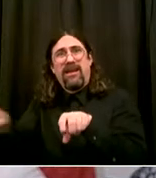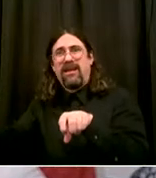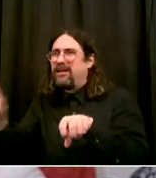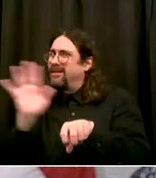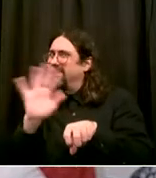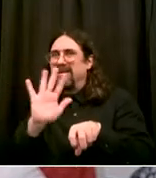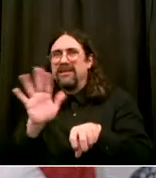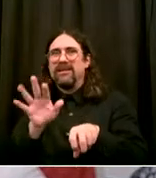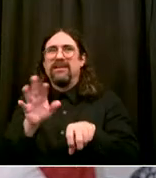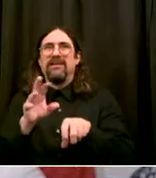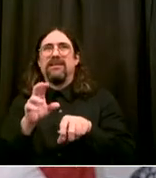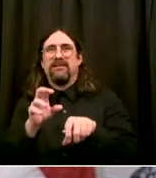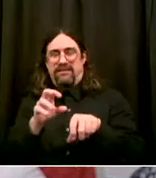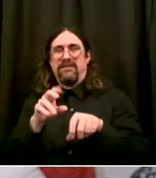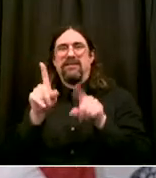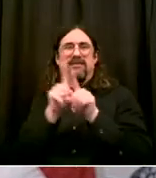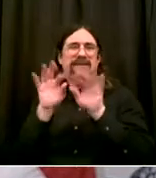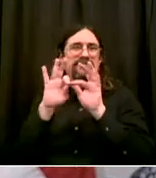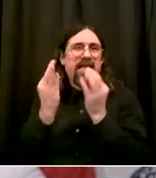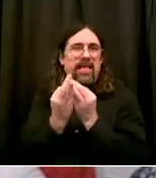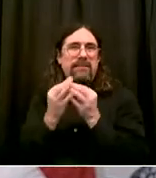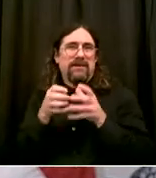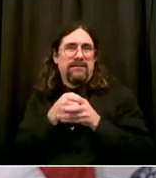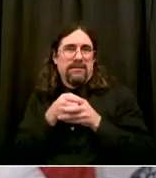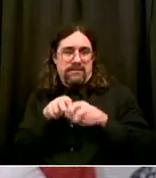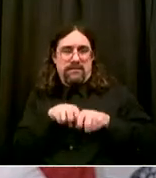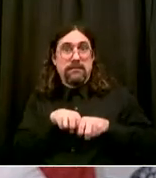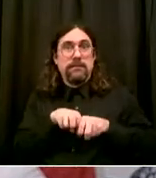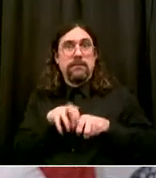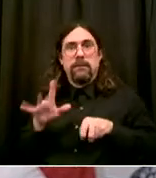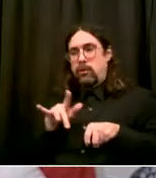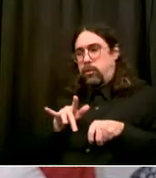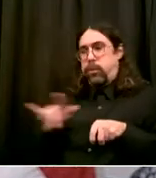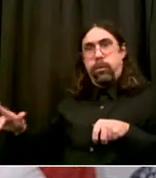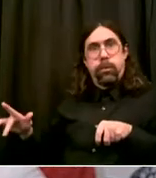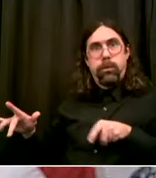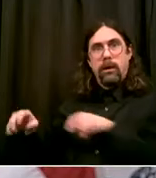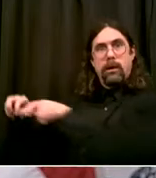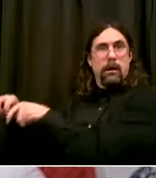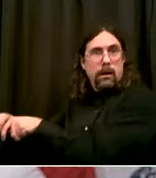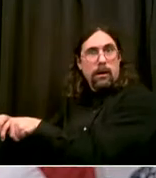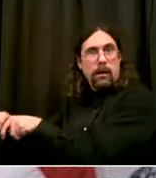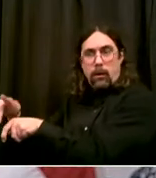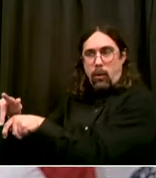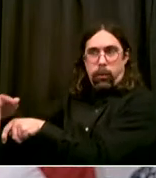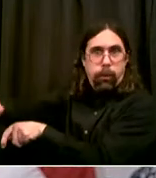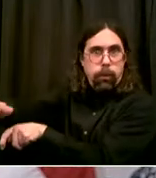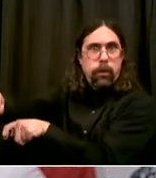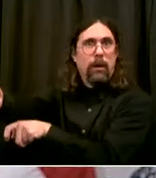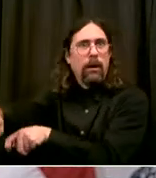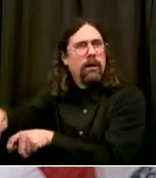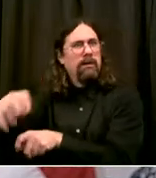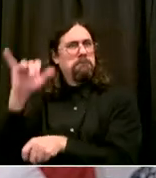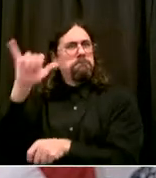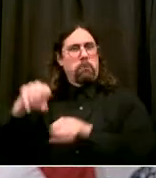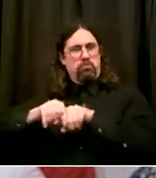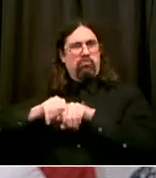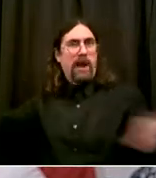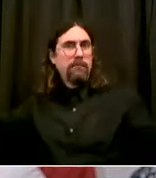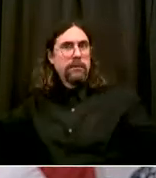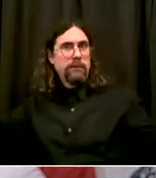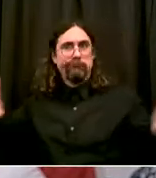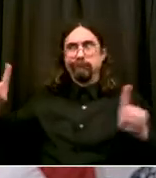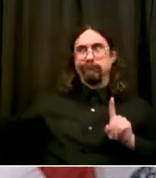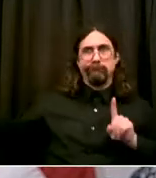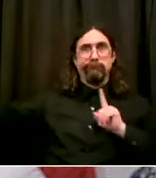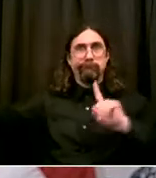say 25 years, a long time to wait. To get back to the playoffs, and I know people in Buffalo are really, really excited at this moment.